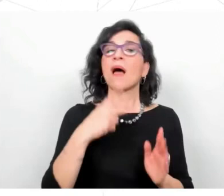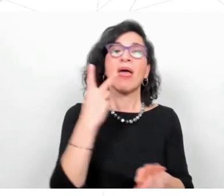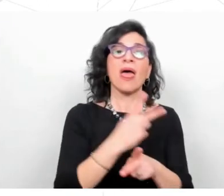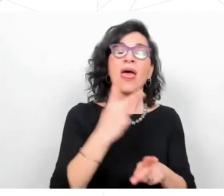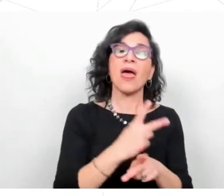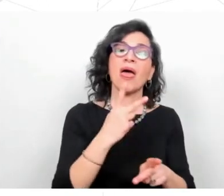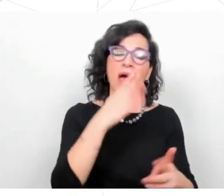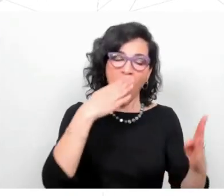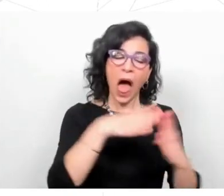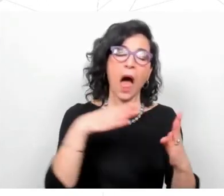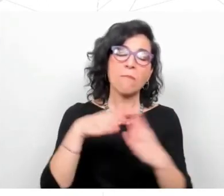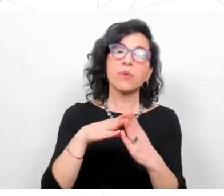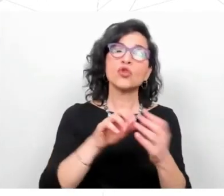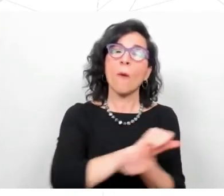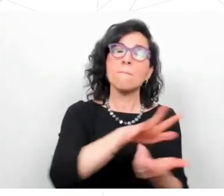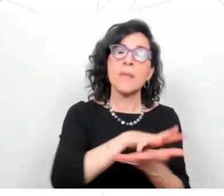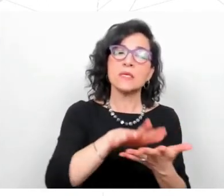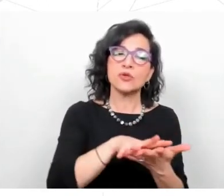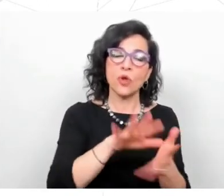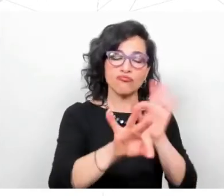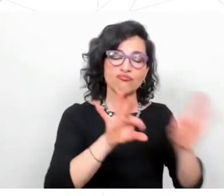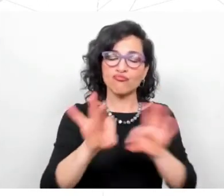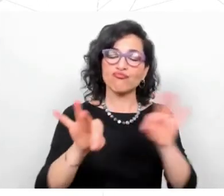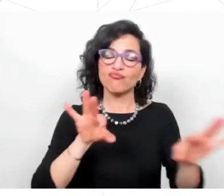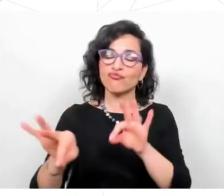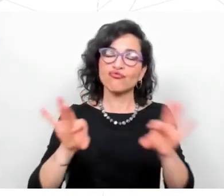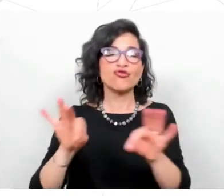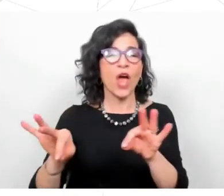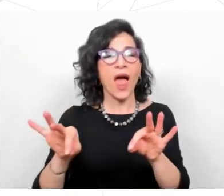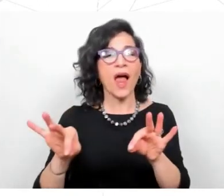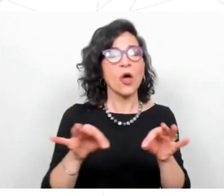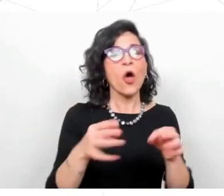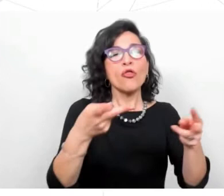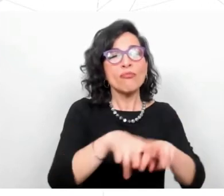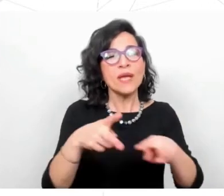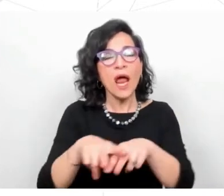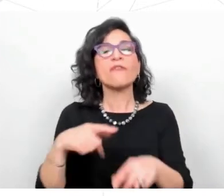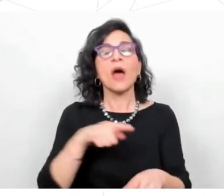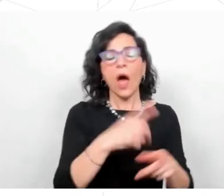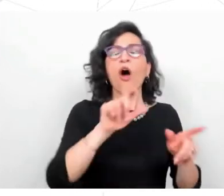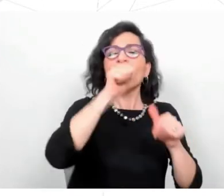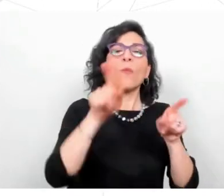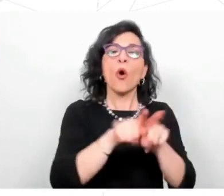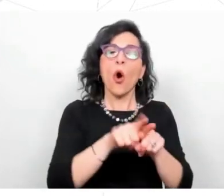to a solution. So each of these is a tool in that toolbox that we use to help individuals